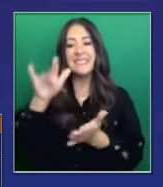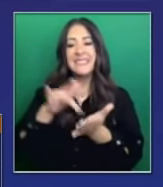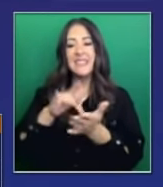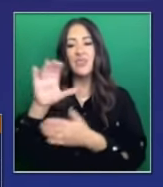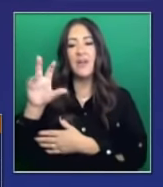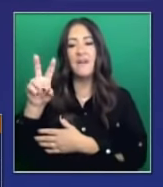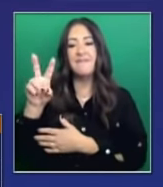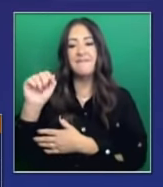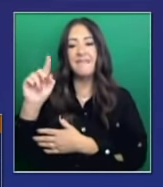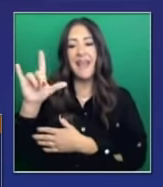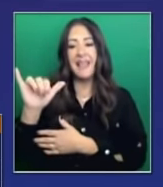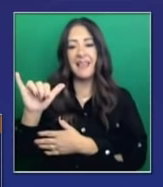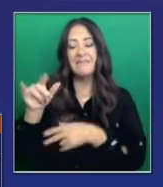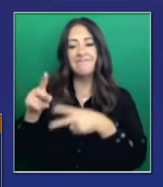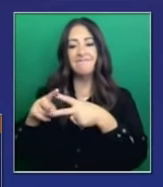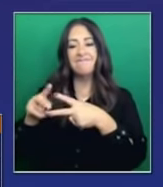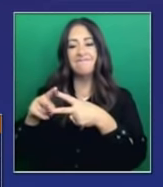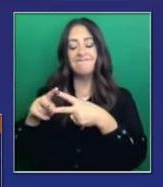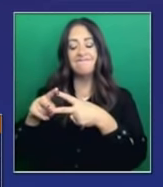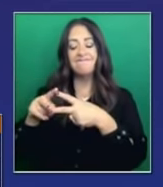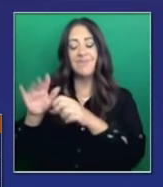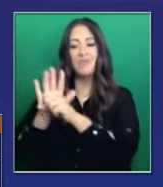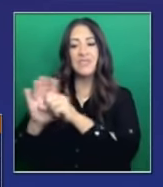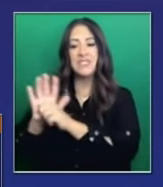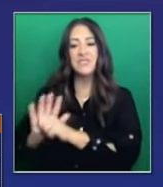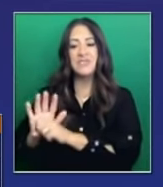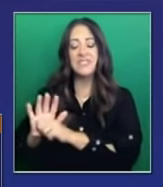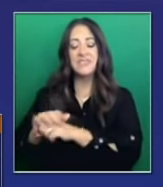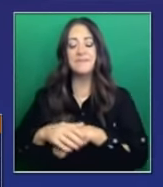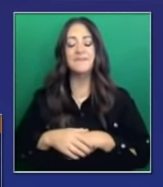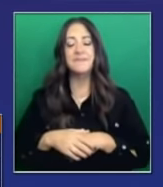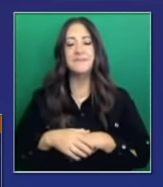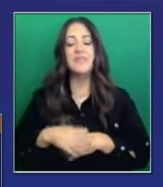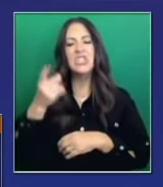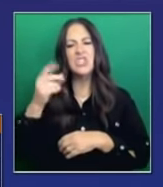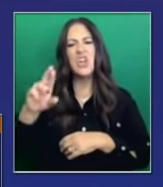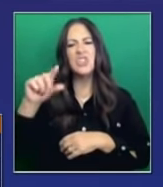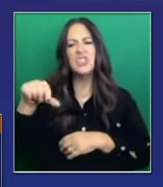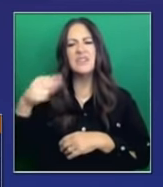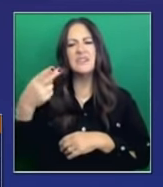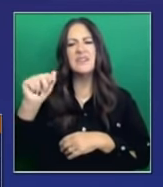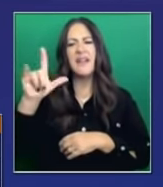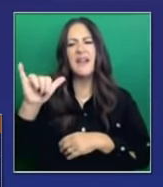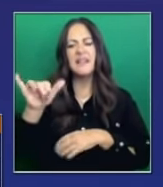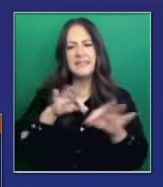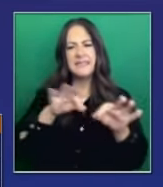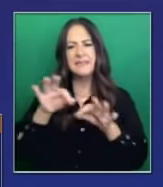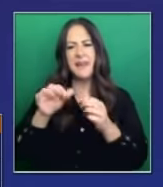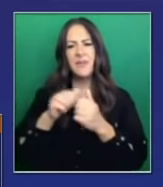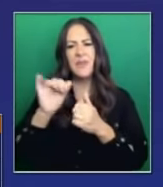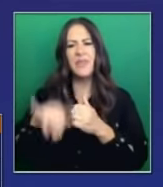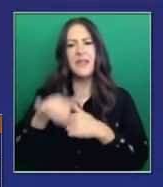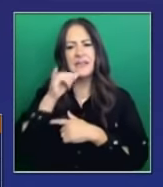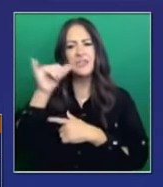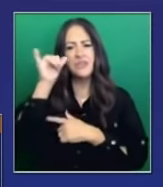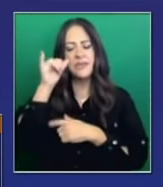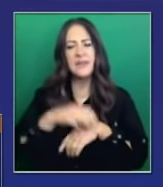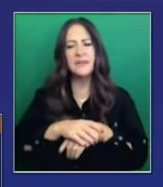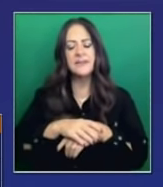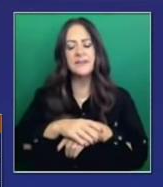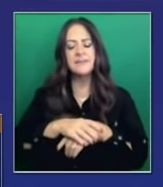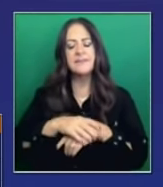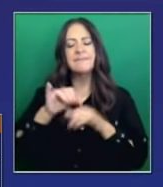ICU. That's our disproportionate focus. Dr. Galley spoke to that yesterday with the extension of the stay-at-home order in San Joaquin Valley and in